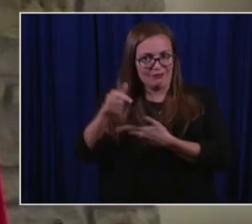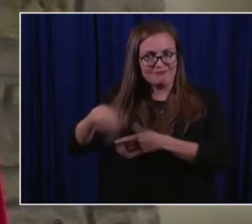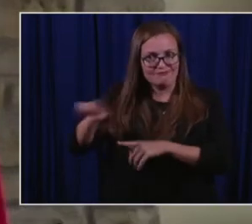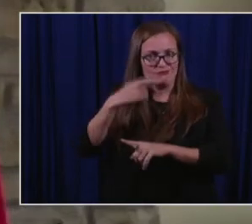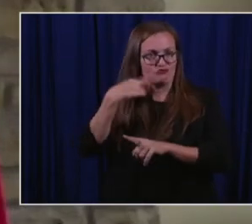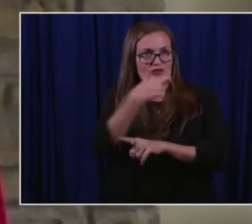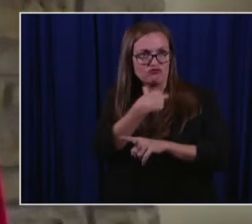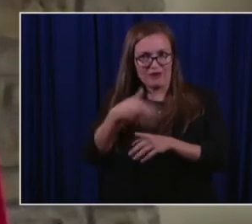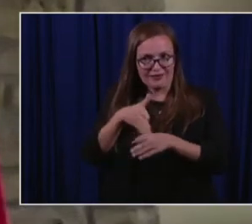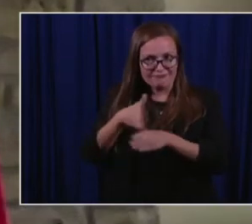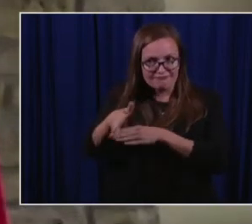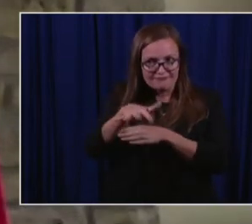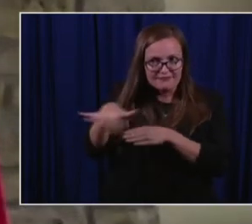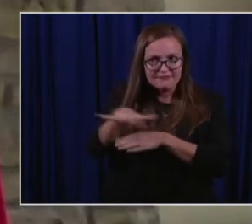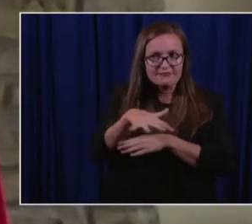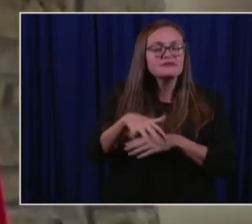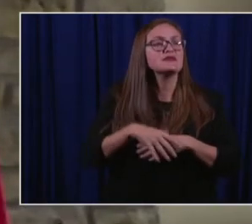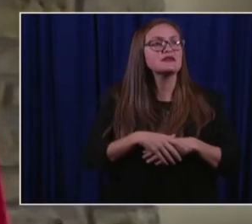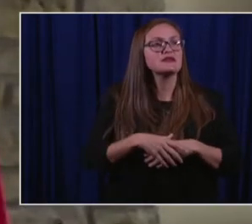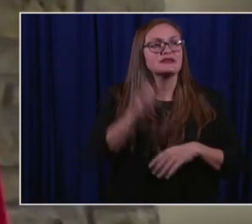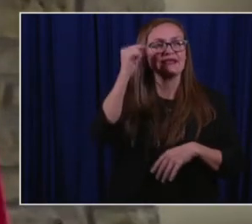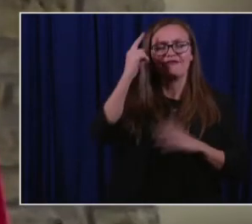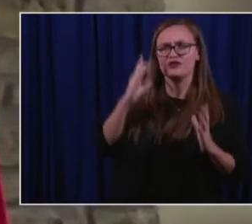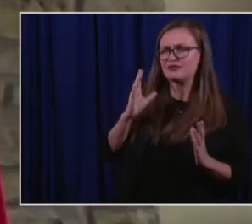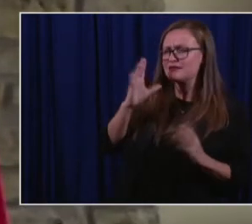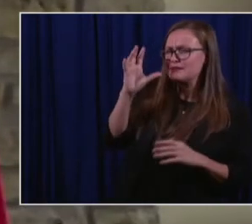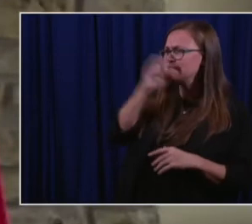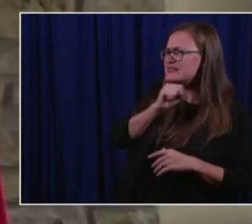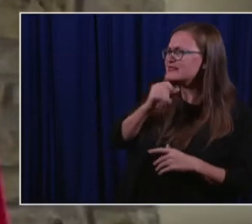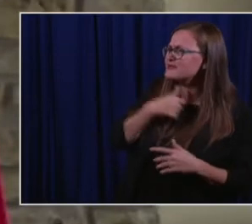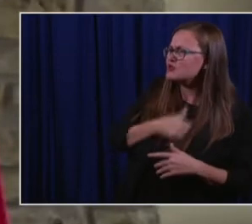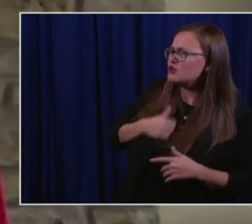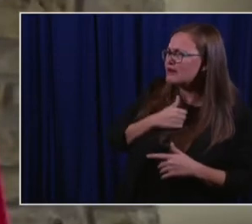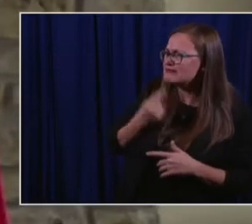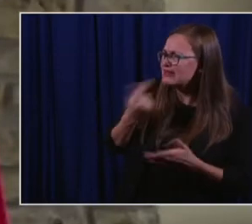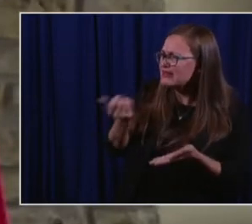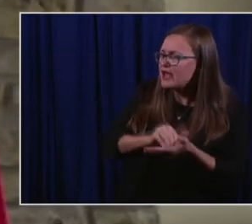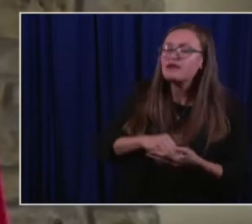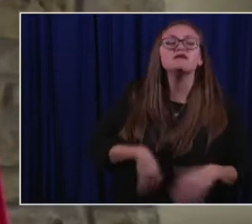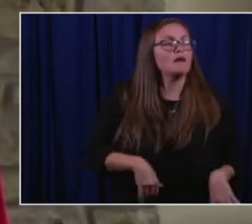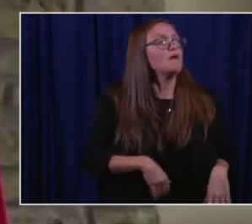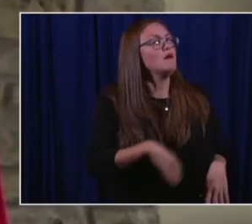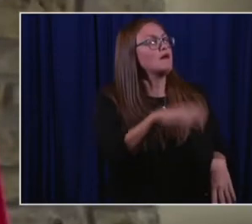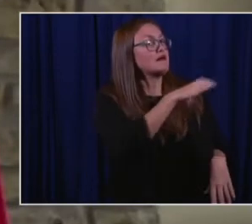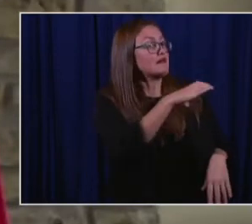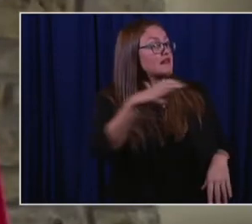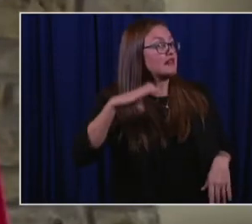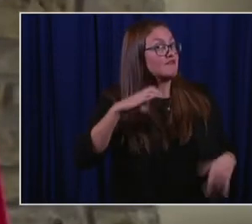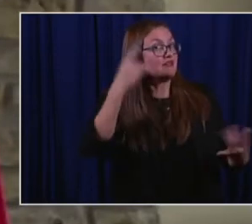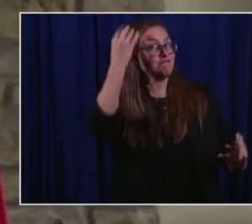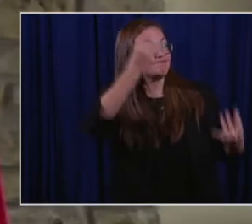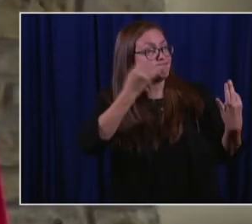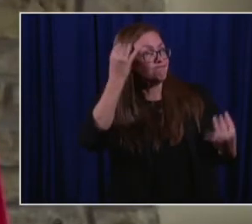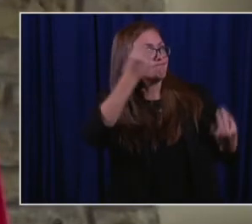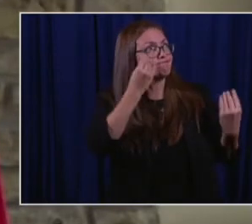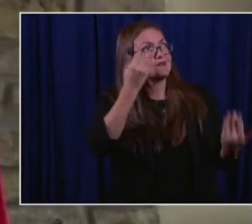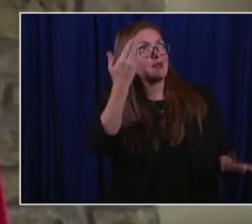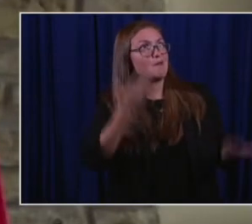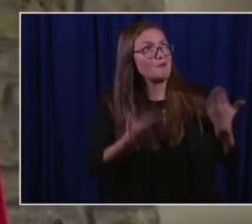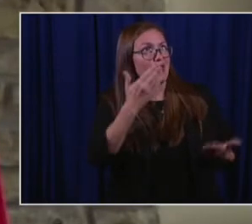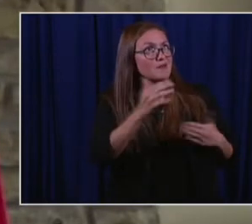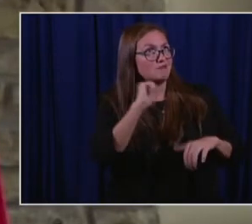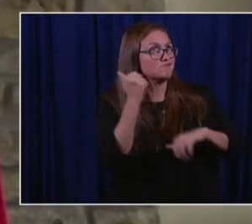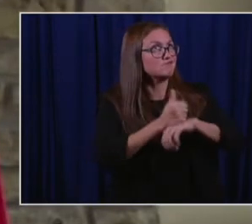missed what you. I'm sorry. I missed what you said. Cleveland was doing. What were they doing? Cleveland is considering legislation to limit how much food